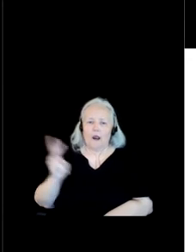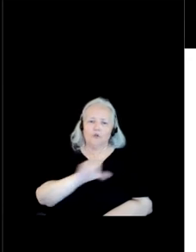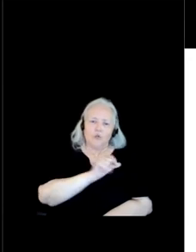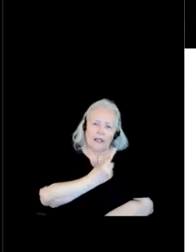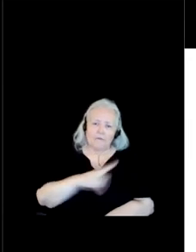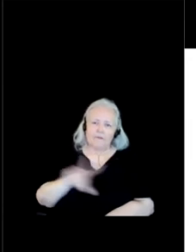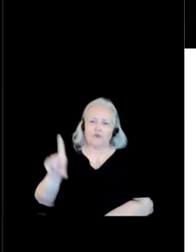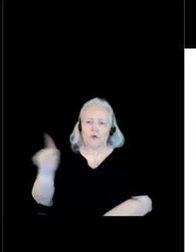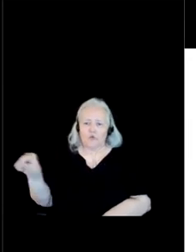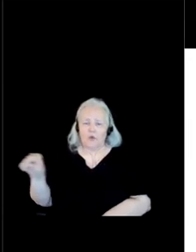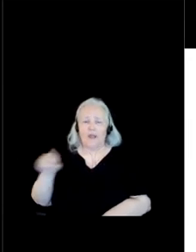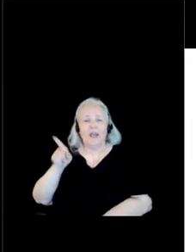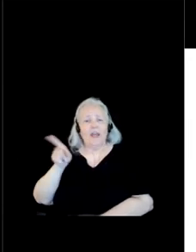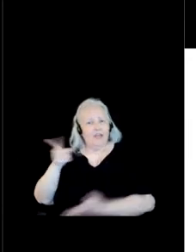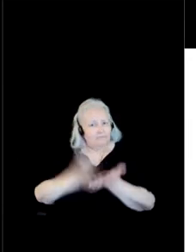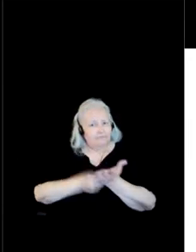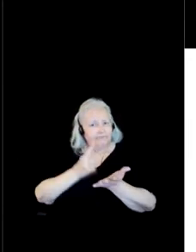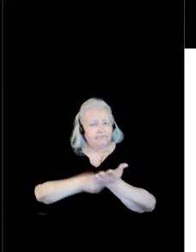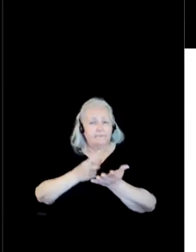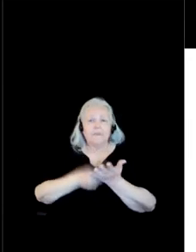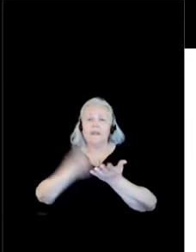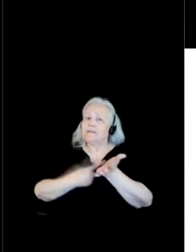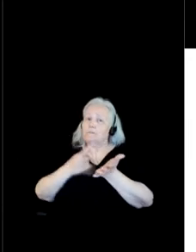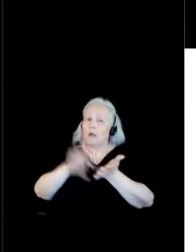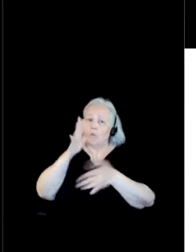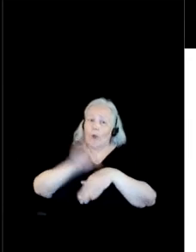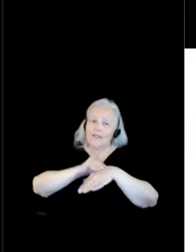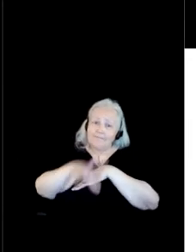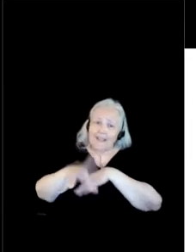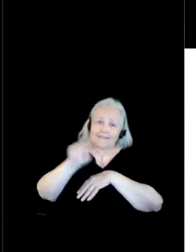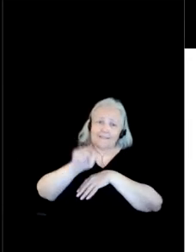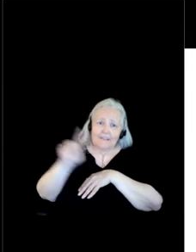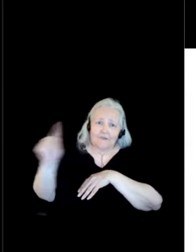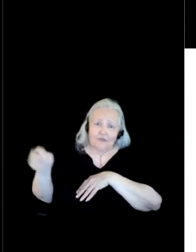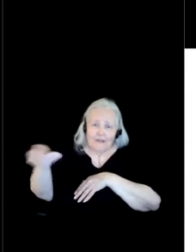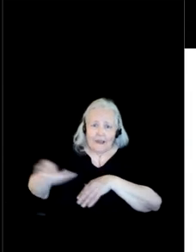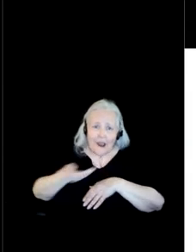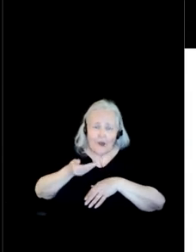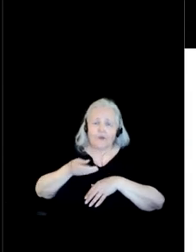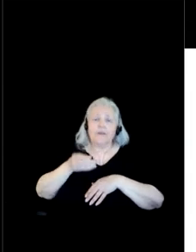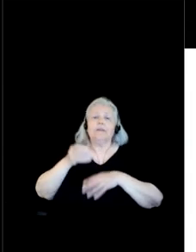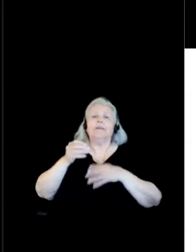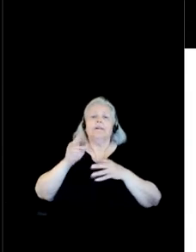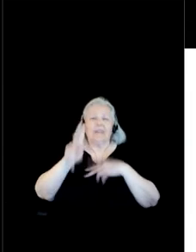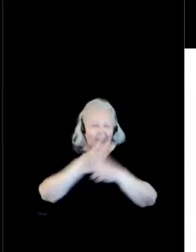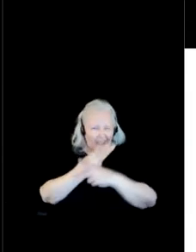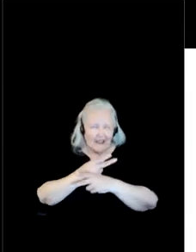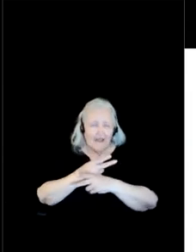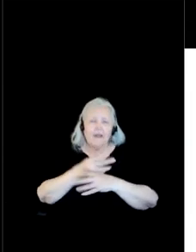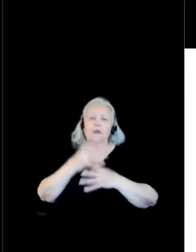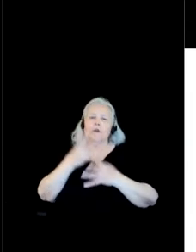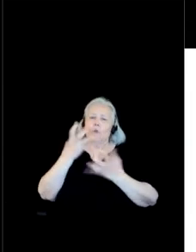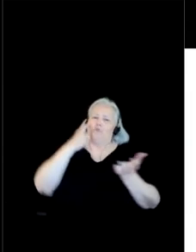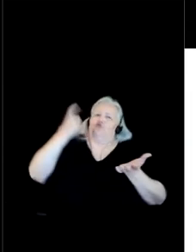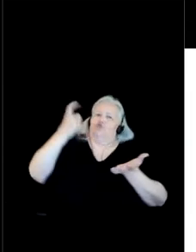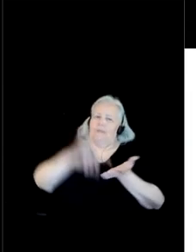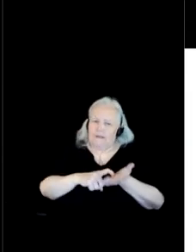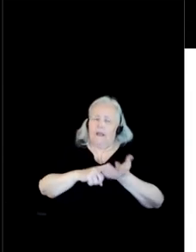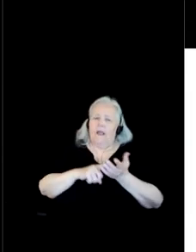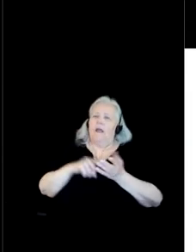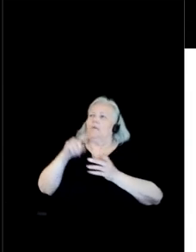for hiring, tenure decisions, promotions to coordinate with the kinds of contributions people are making in language